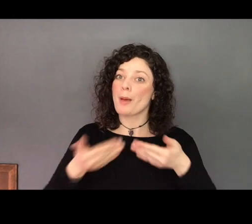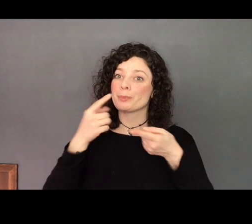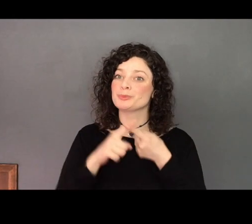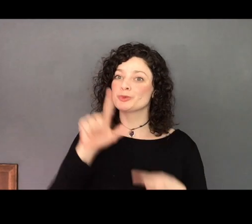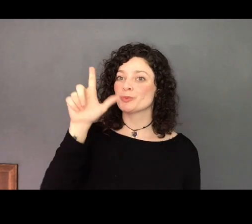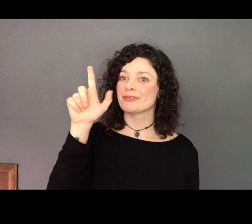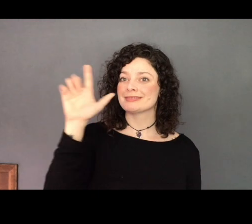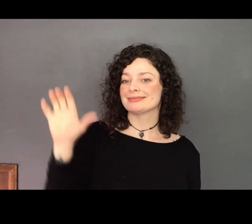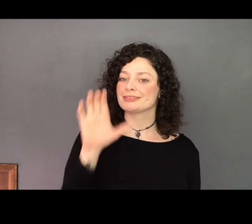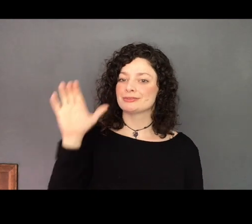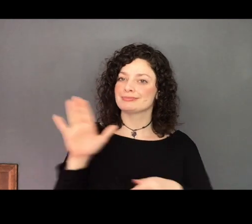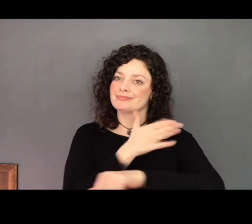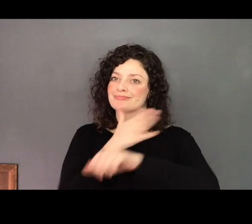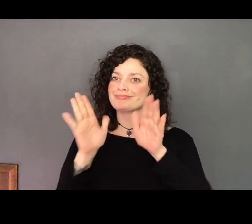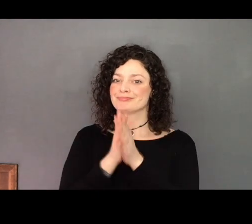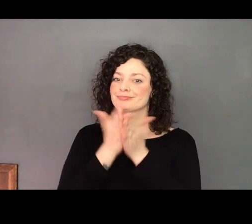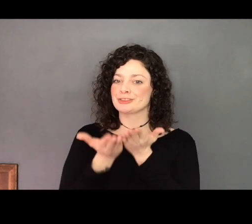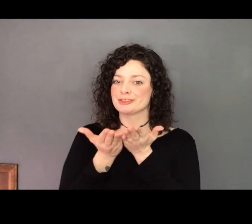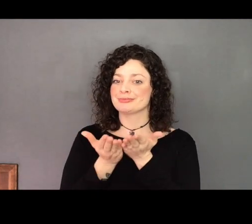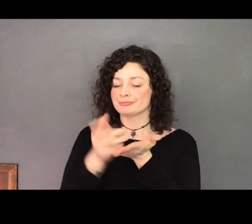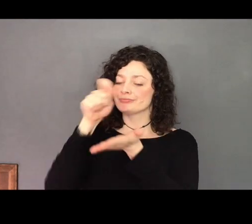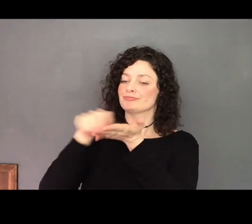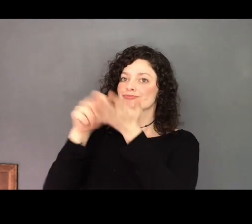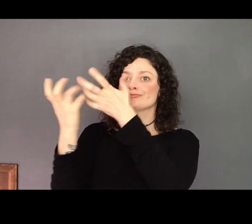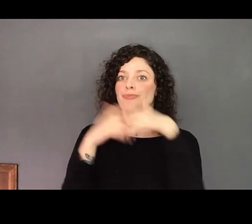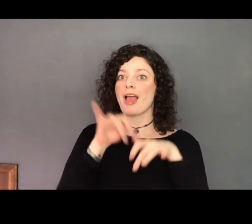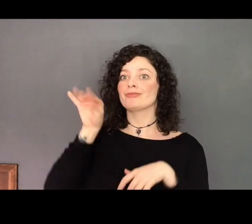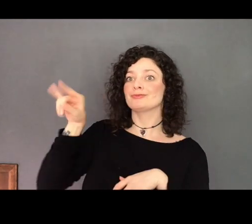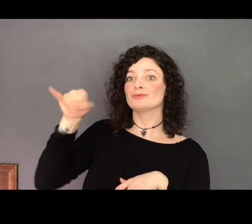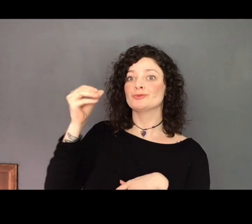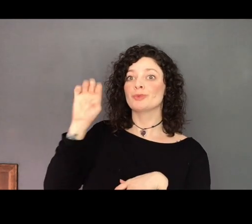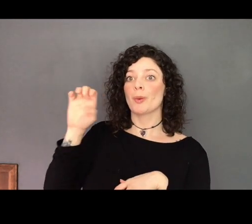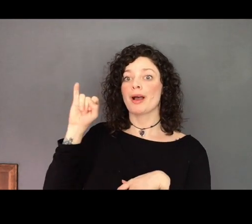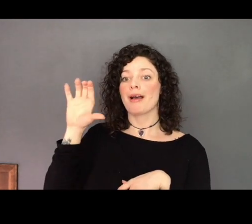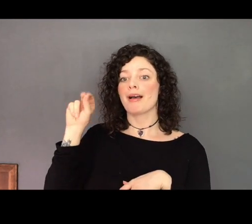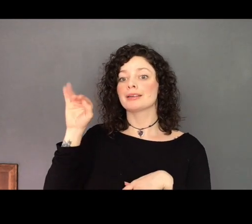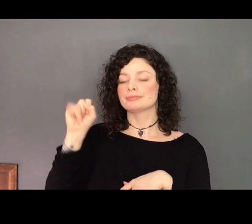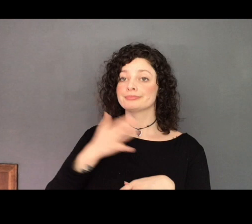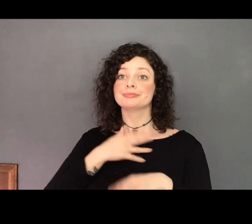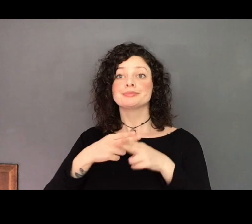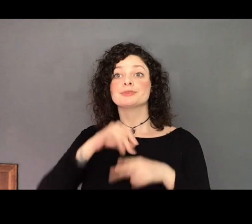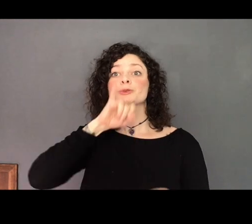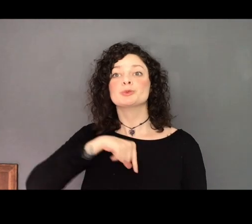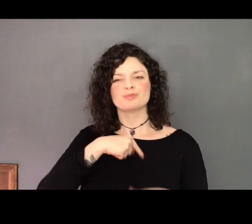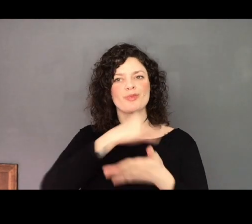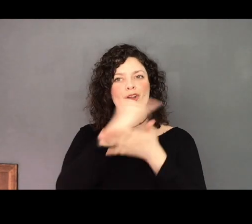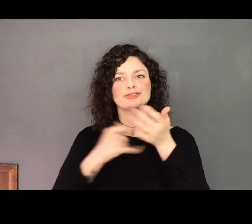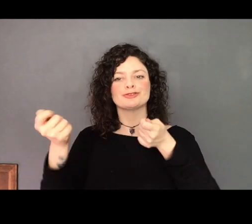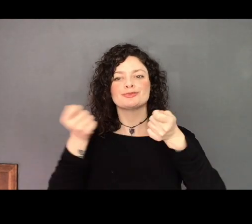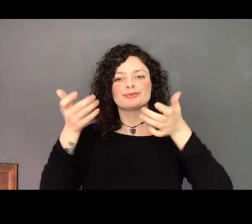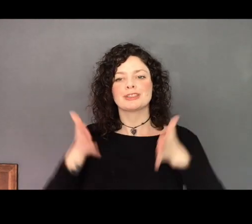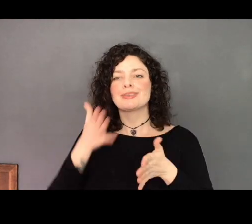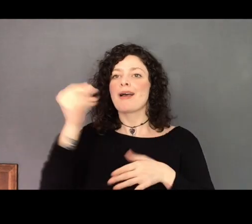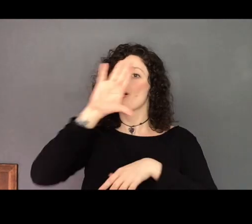Hello, and welcome to the 21st Century Songbook, a celebration of the works of Joe Iconis. My name is J.Q. Welch, and I am an artistic director